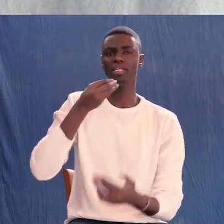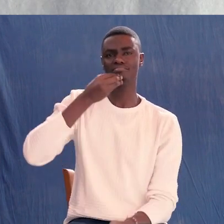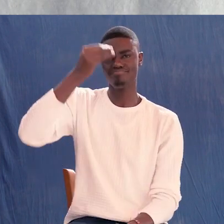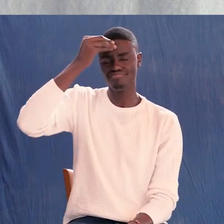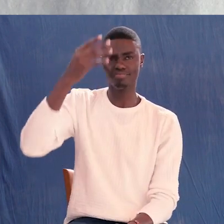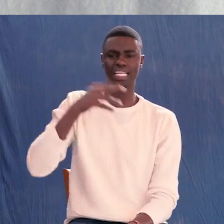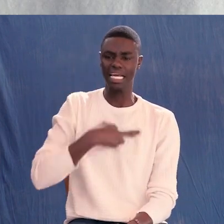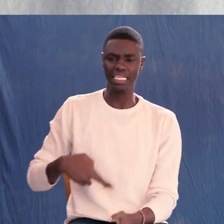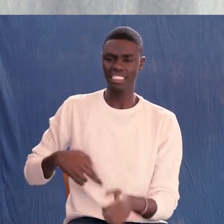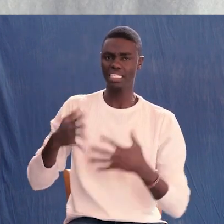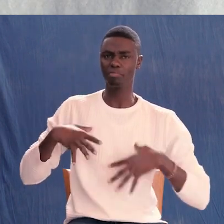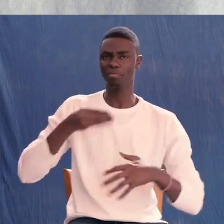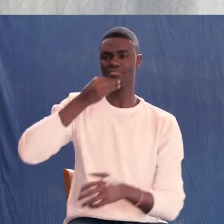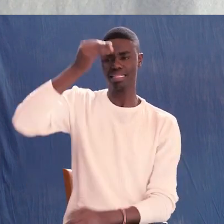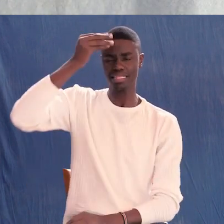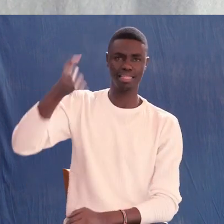of religious people.